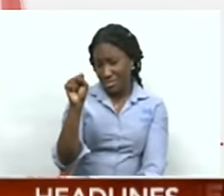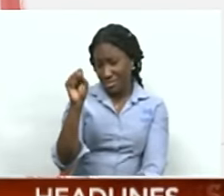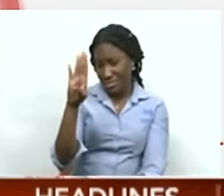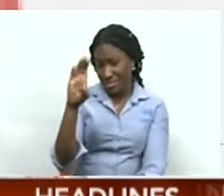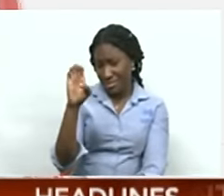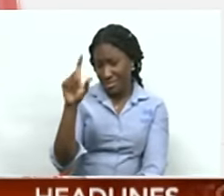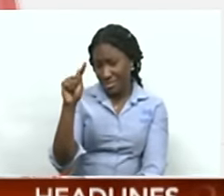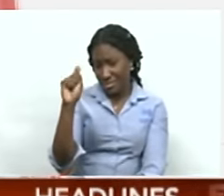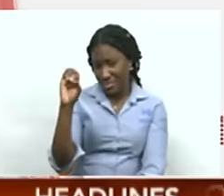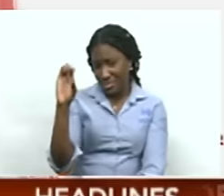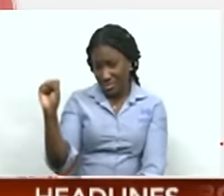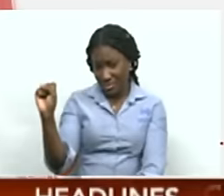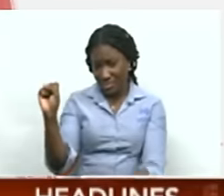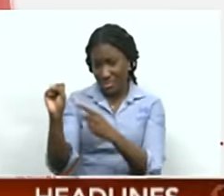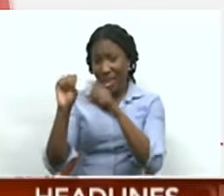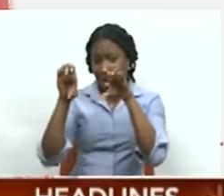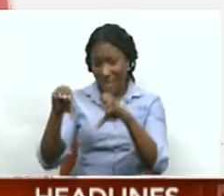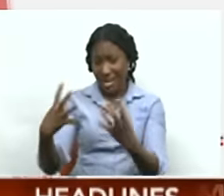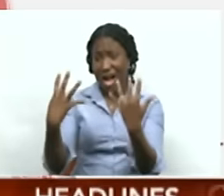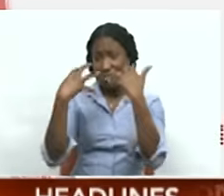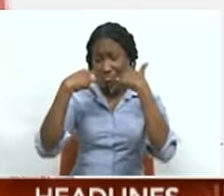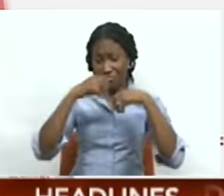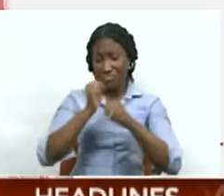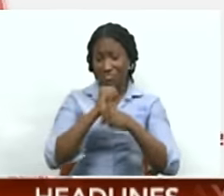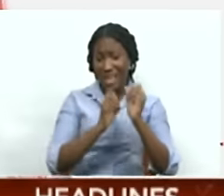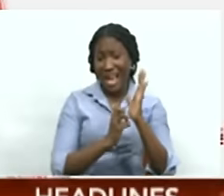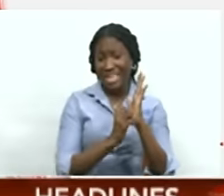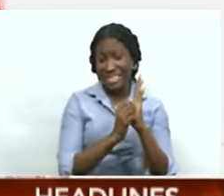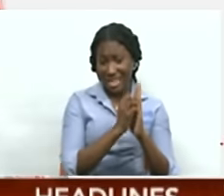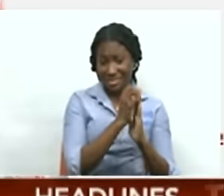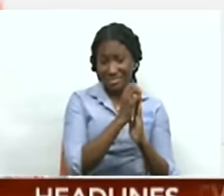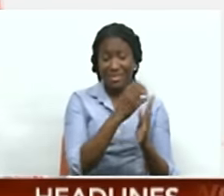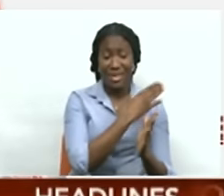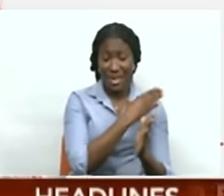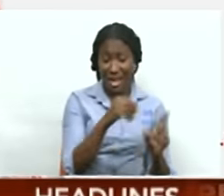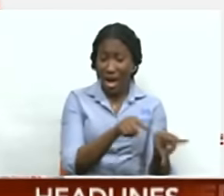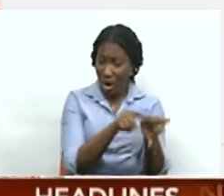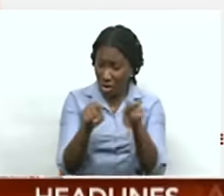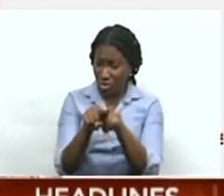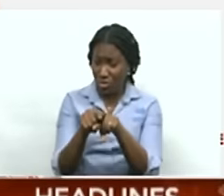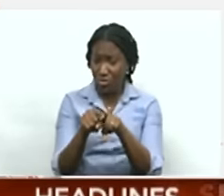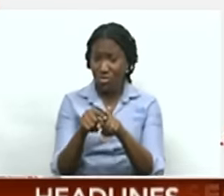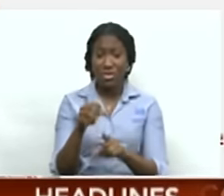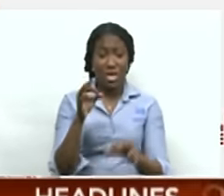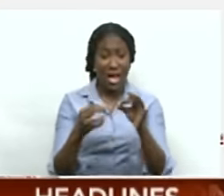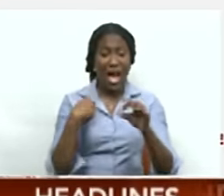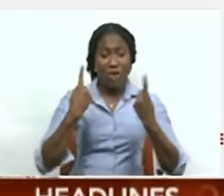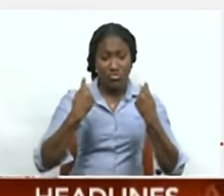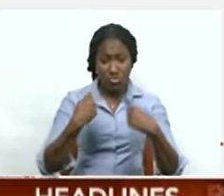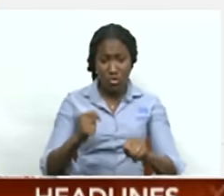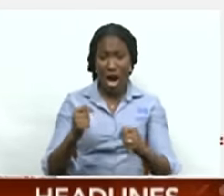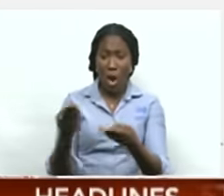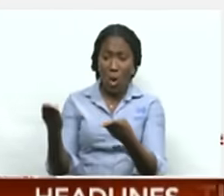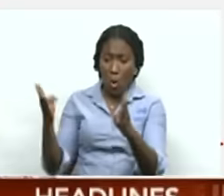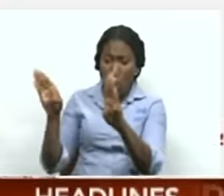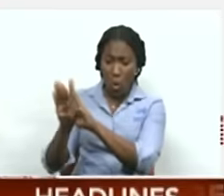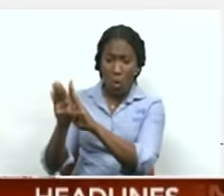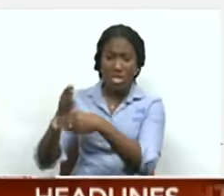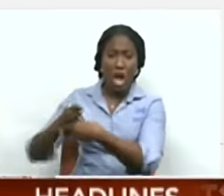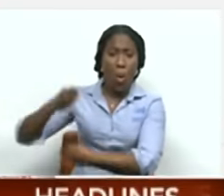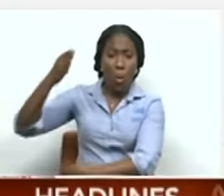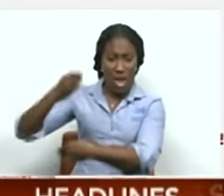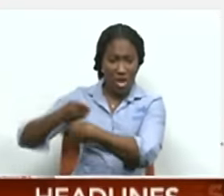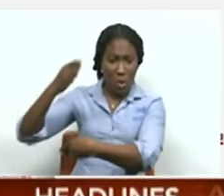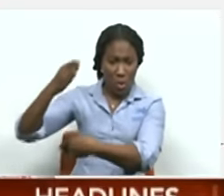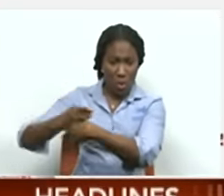the issue where if the persons try to close the windows, prevented any breeze from coming in, those wards,